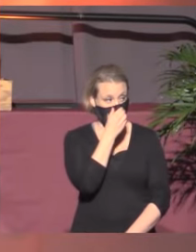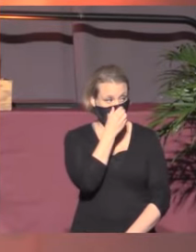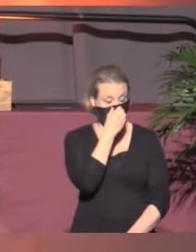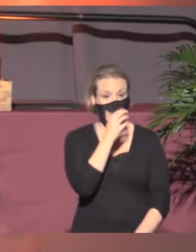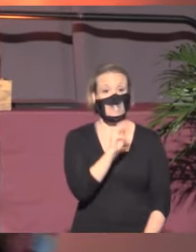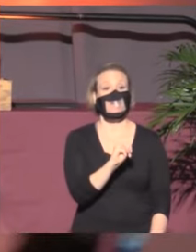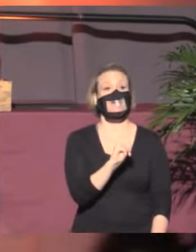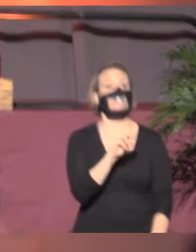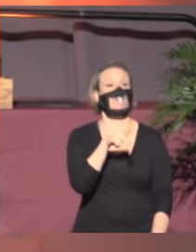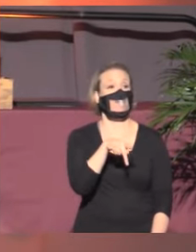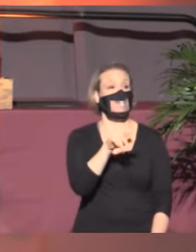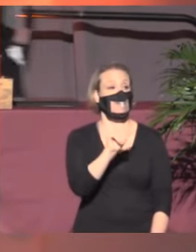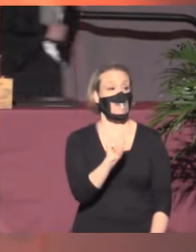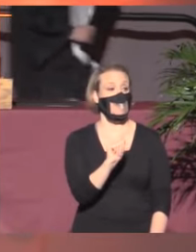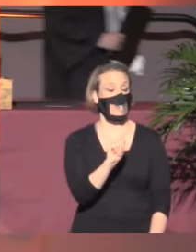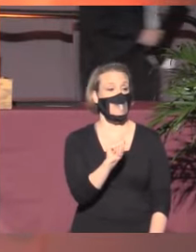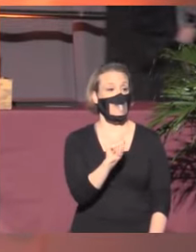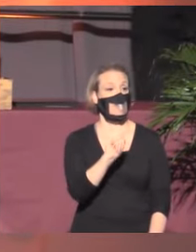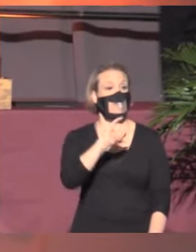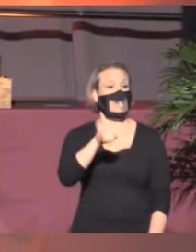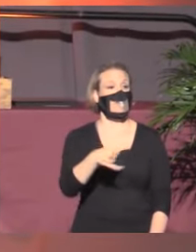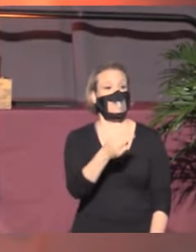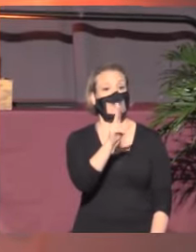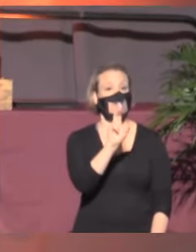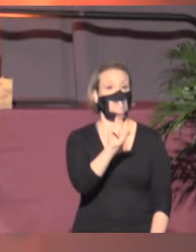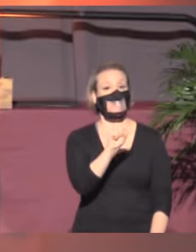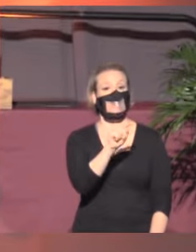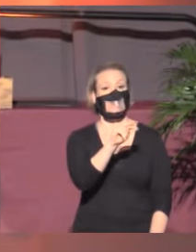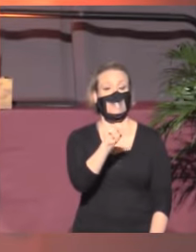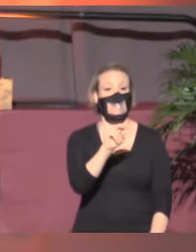Master of Public Administration, Justin Markin.